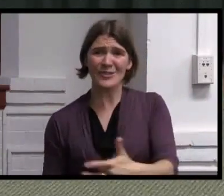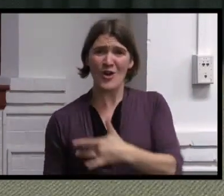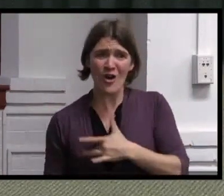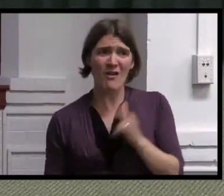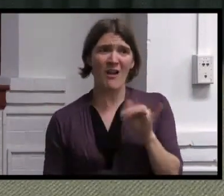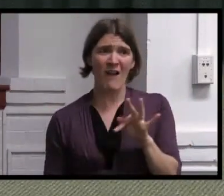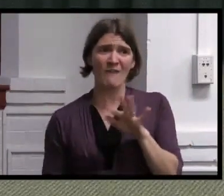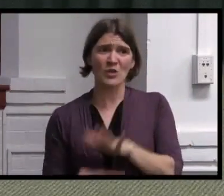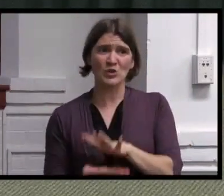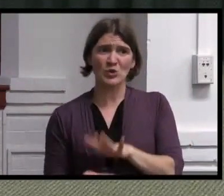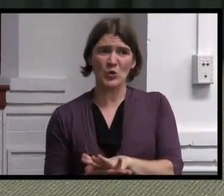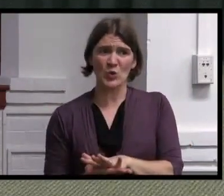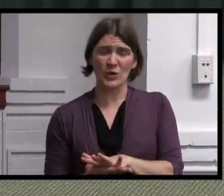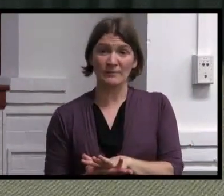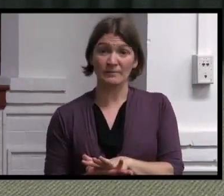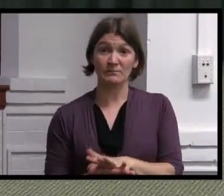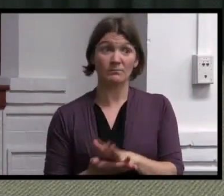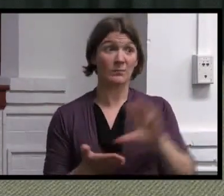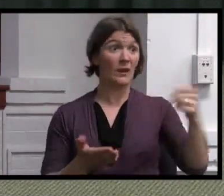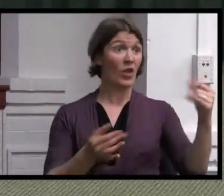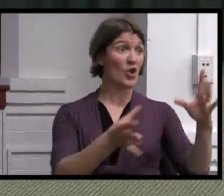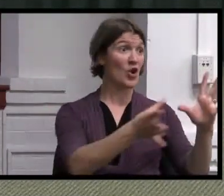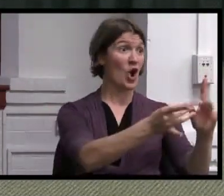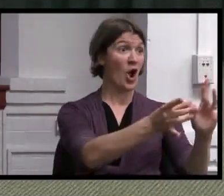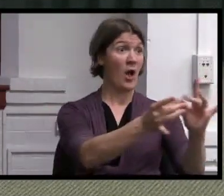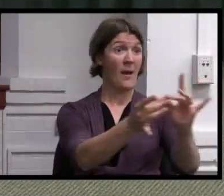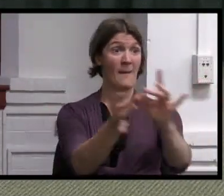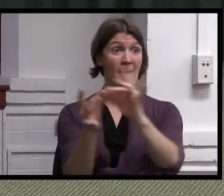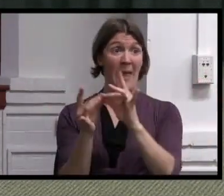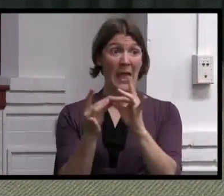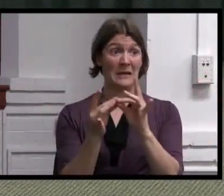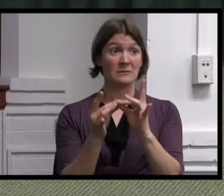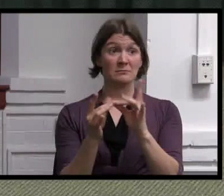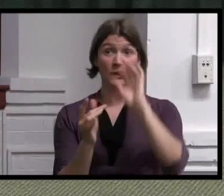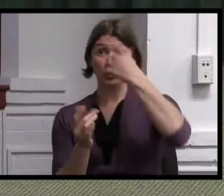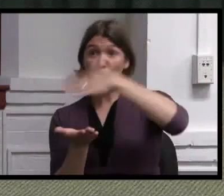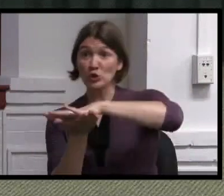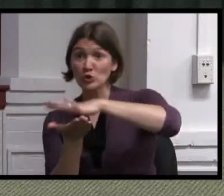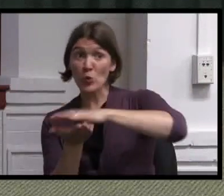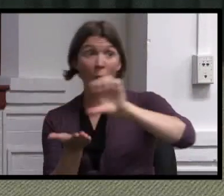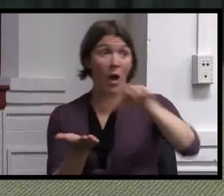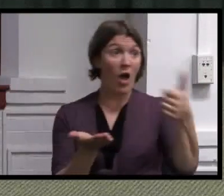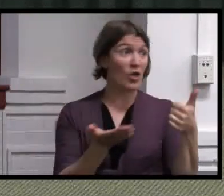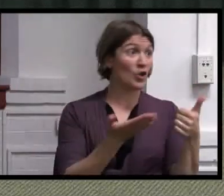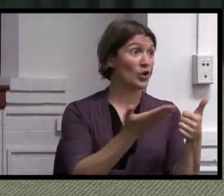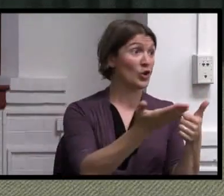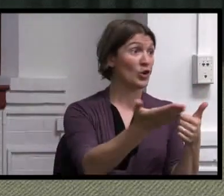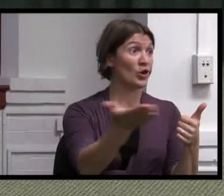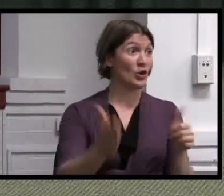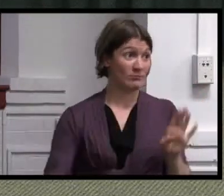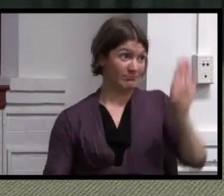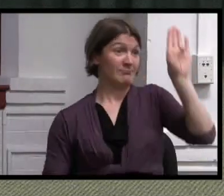anyone else in the public who wants to talk about anything that's not on the agenda?